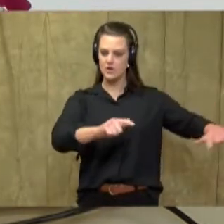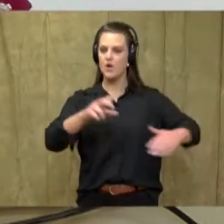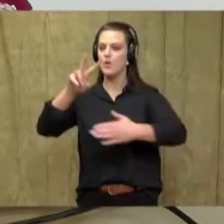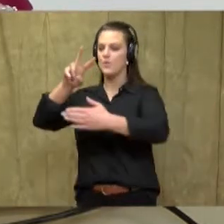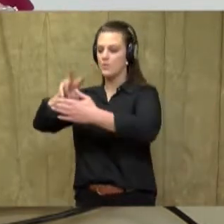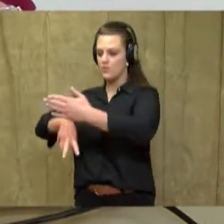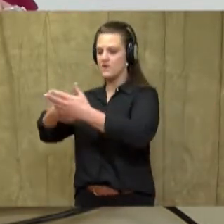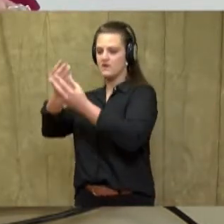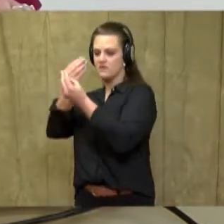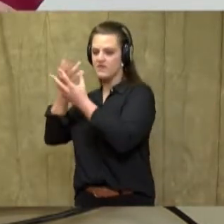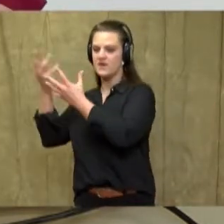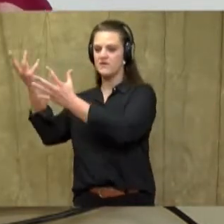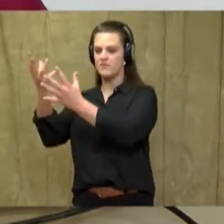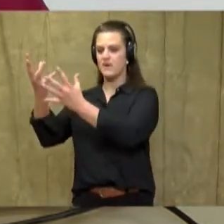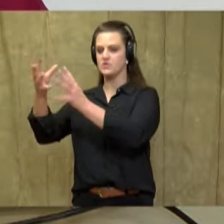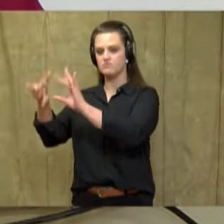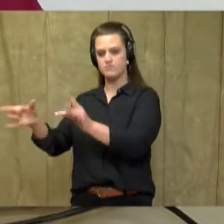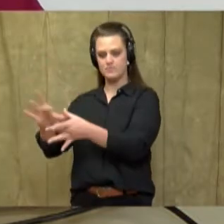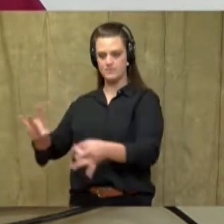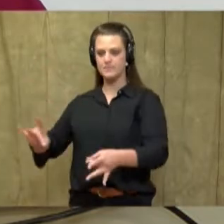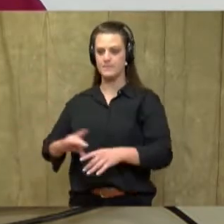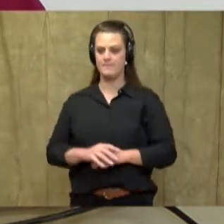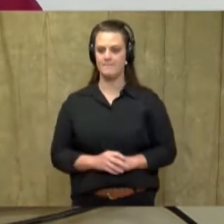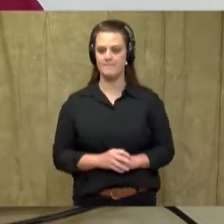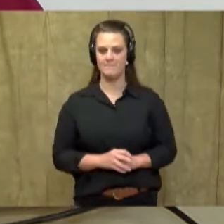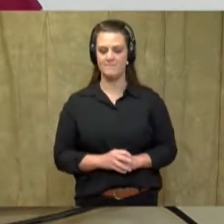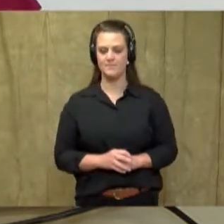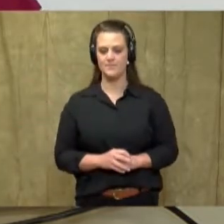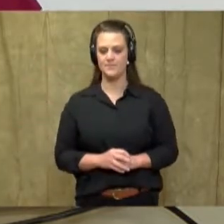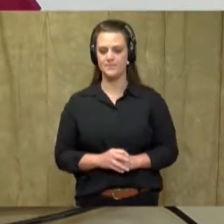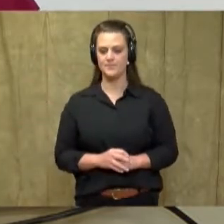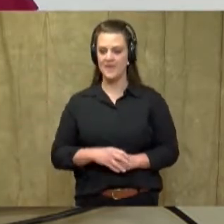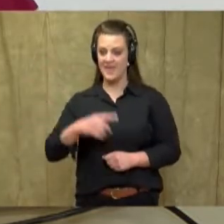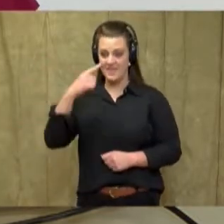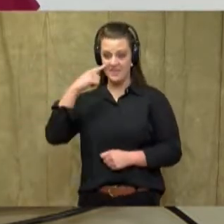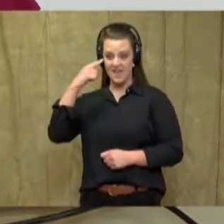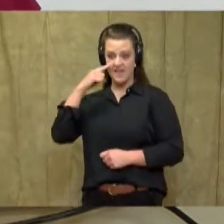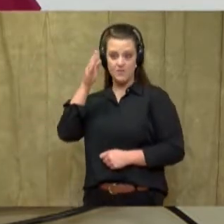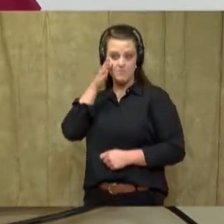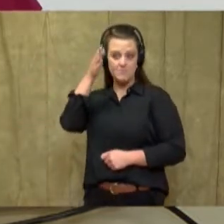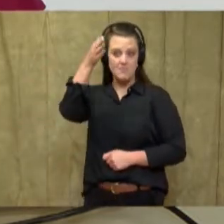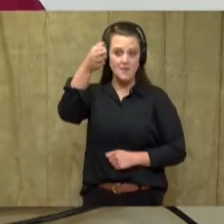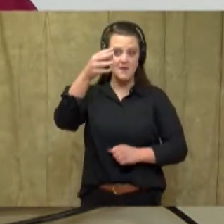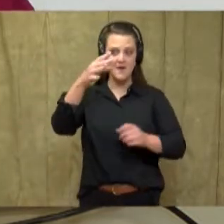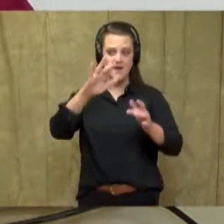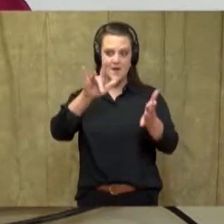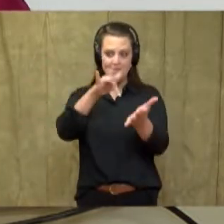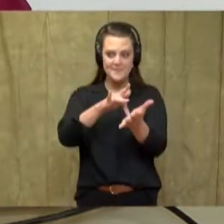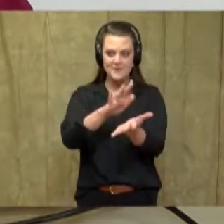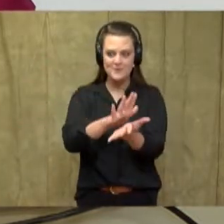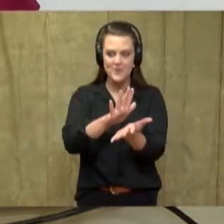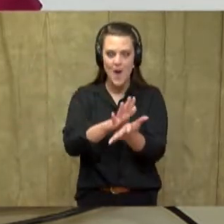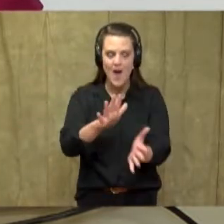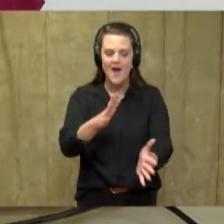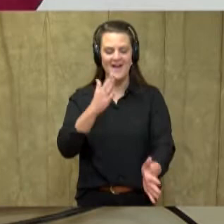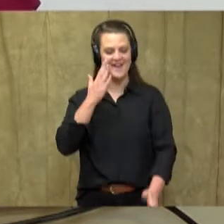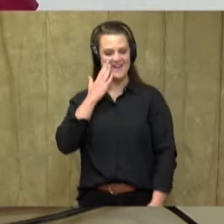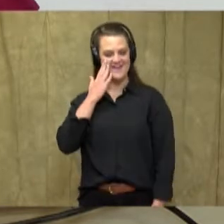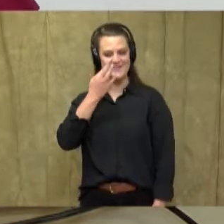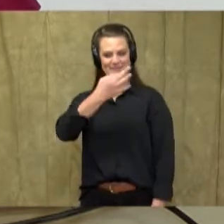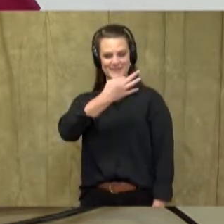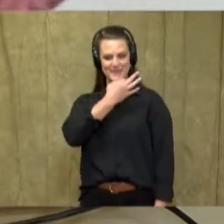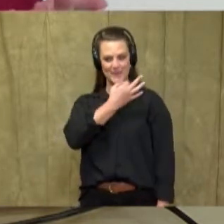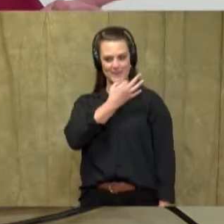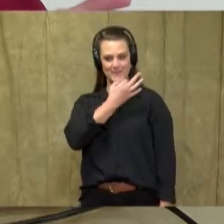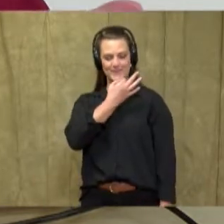of informational text. However, boys and girls, just think middle school. I know, it's right around the corner. I